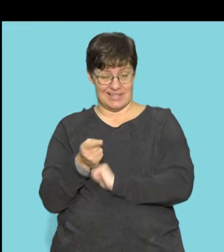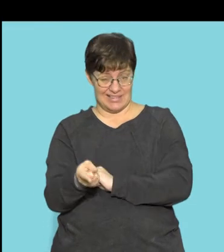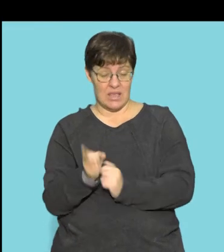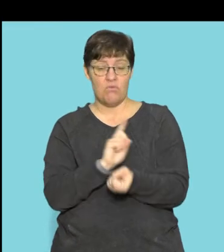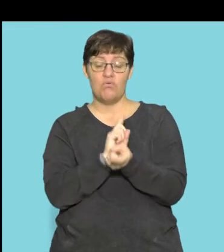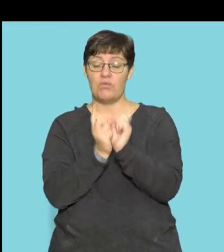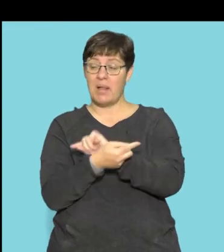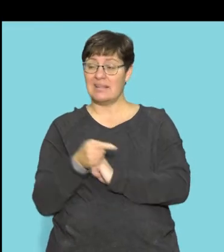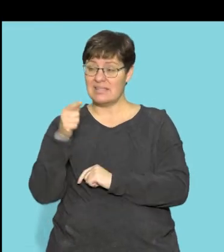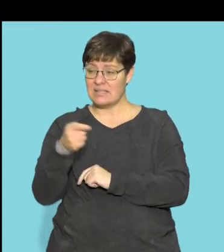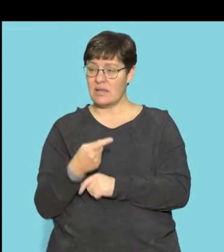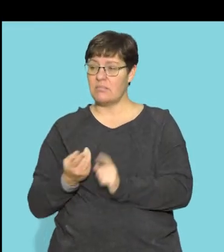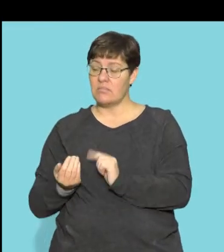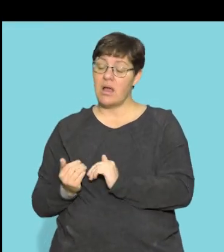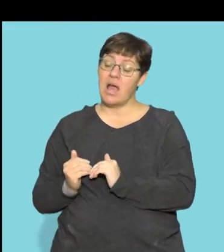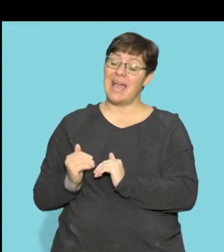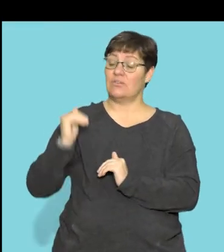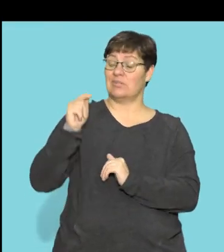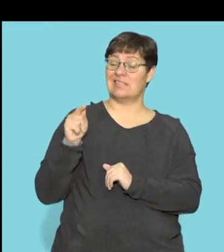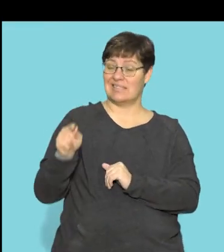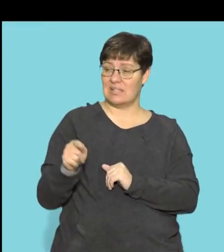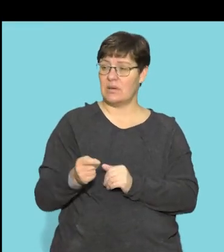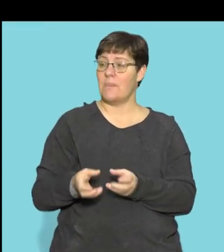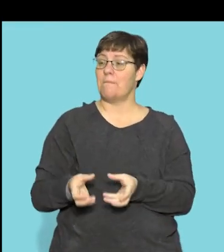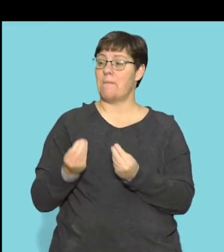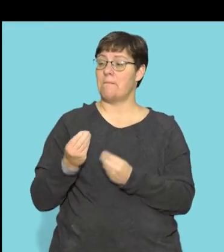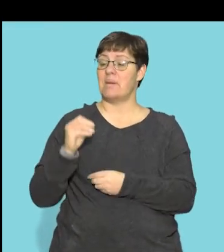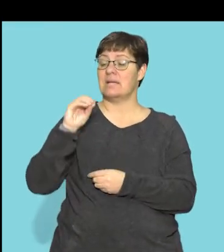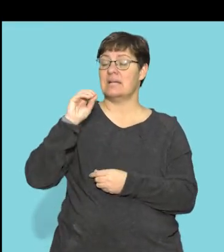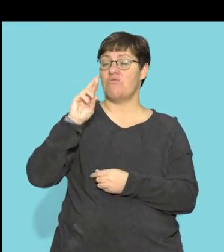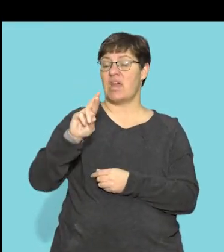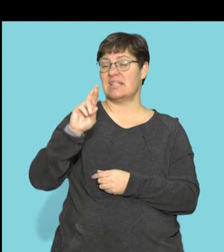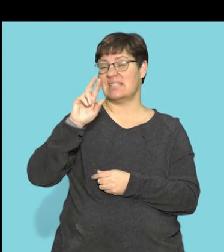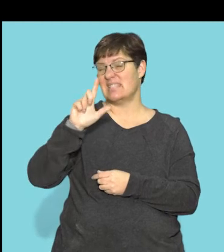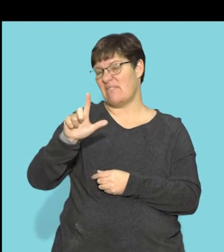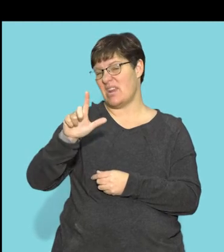to replace it, it increased up until it got to